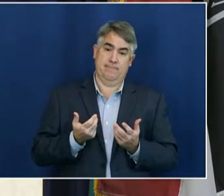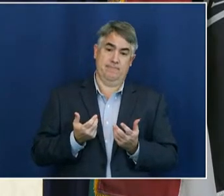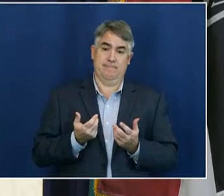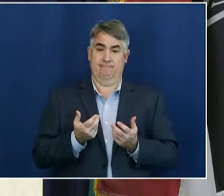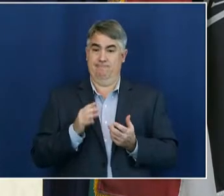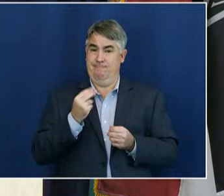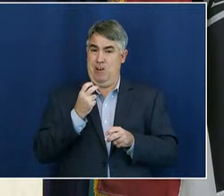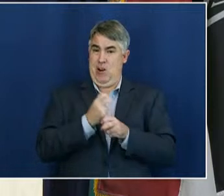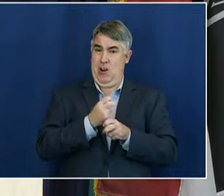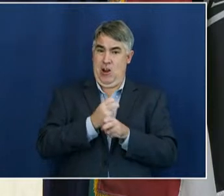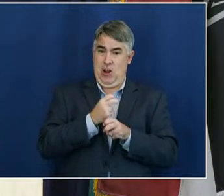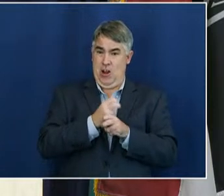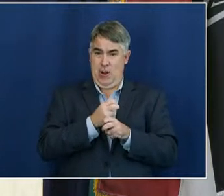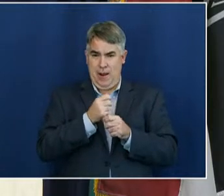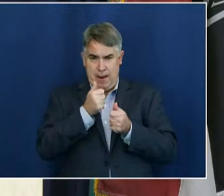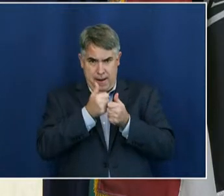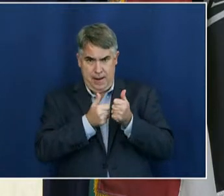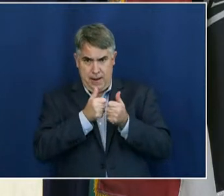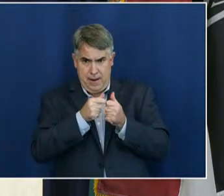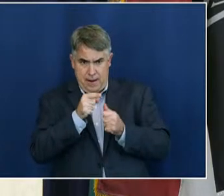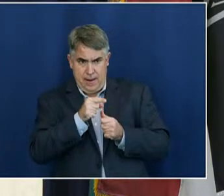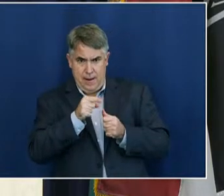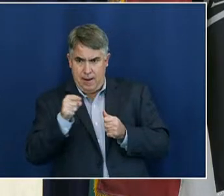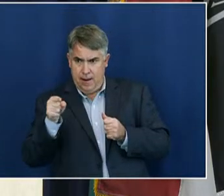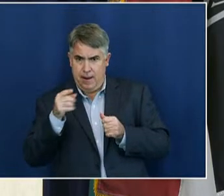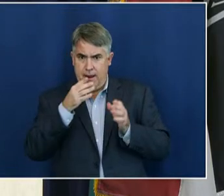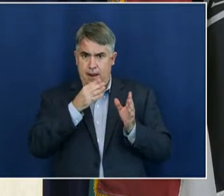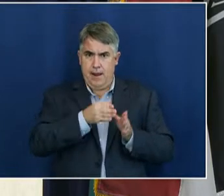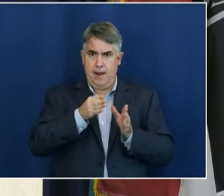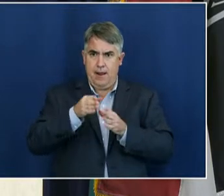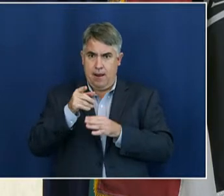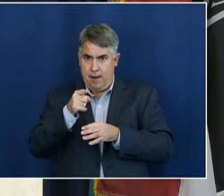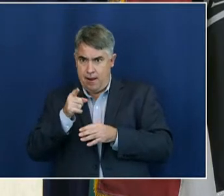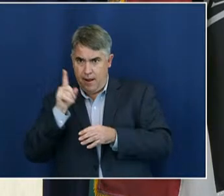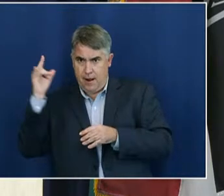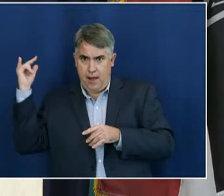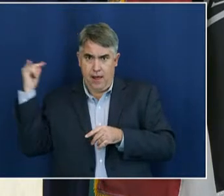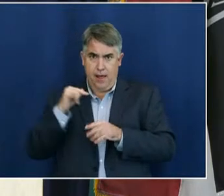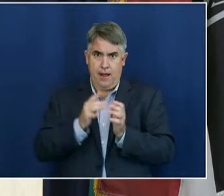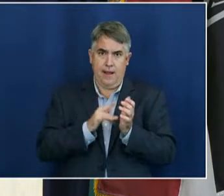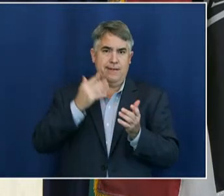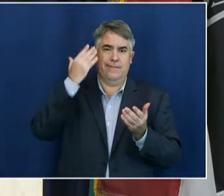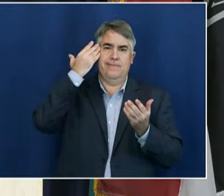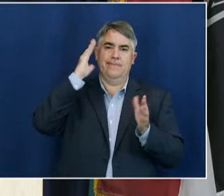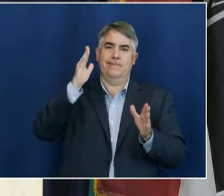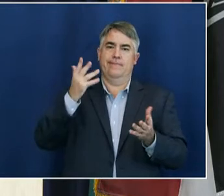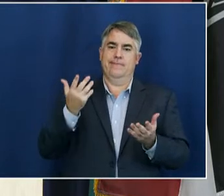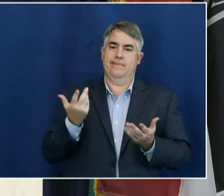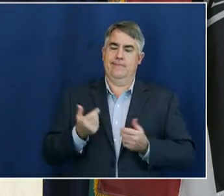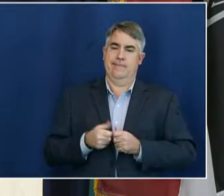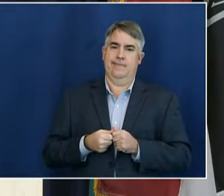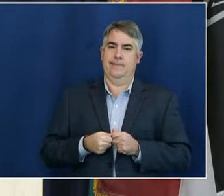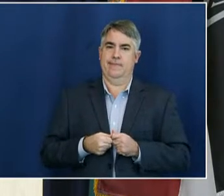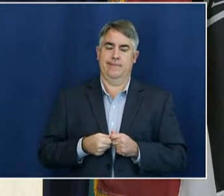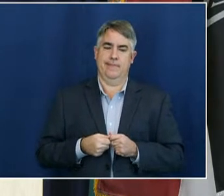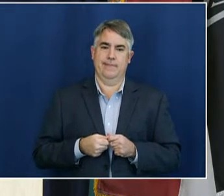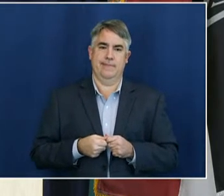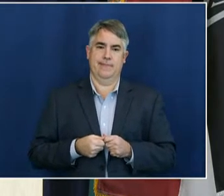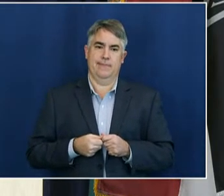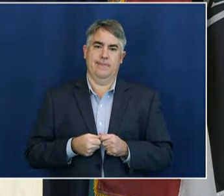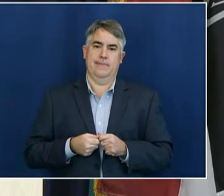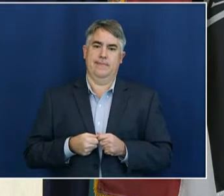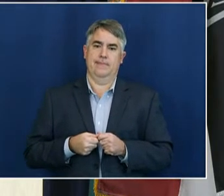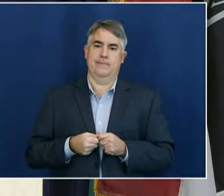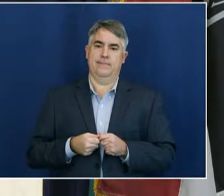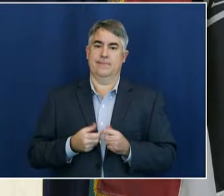verify every single person. You would at some point have to stop the entire process to figure out how do you verify that what they showed you is accurate. And